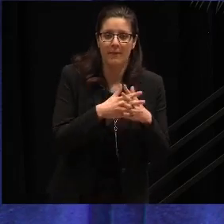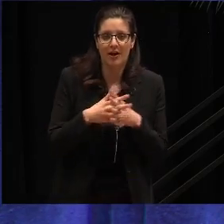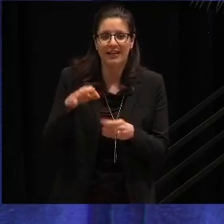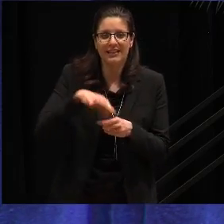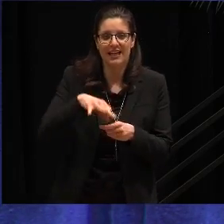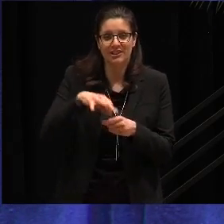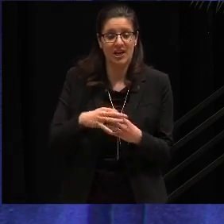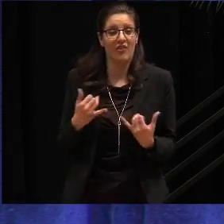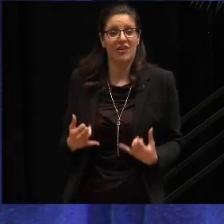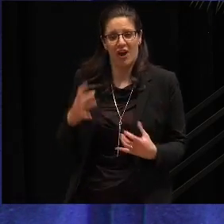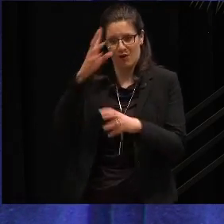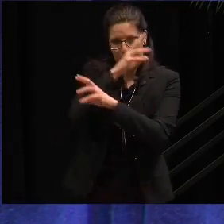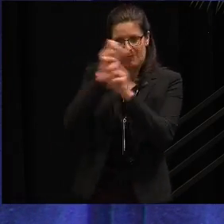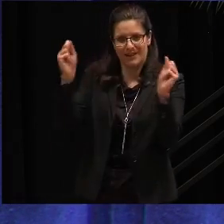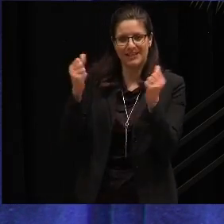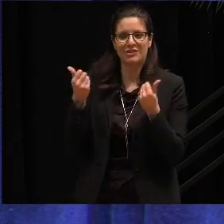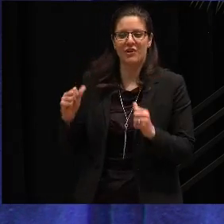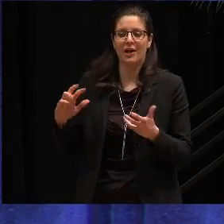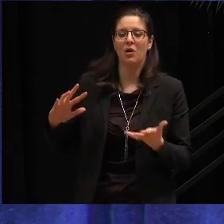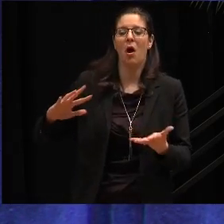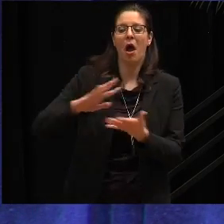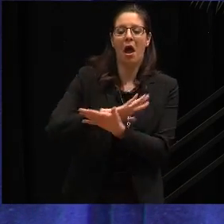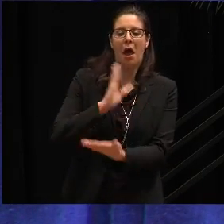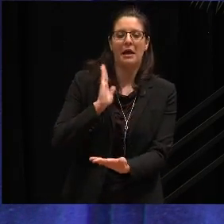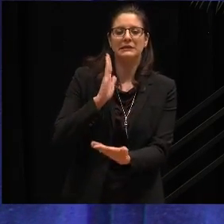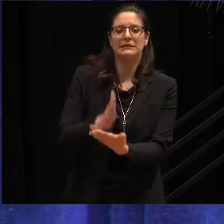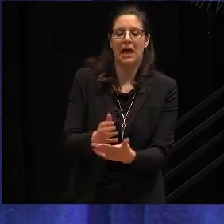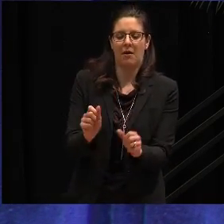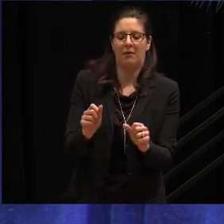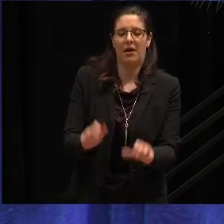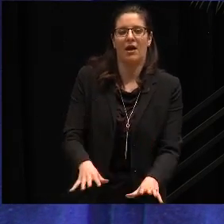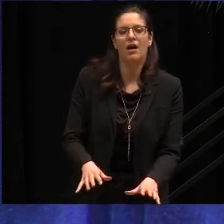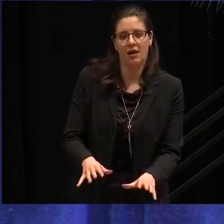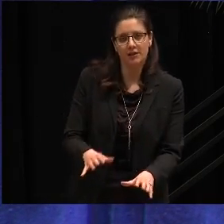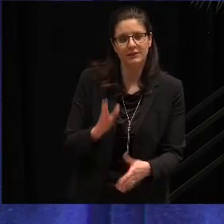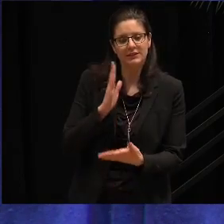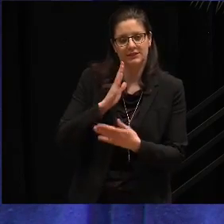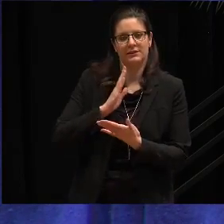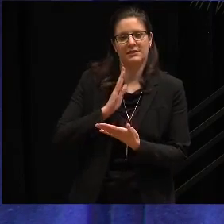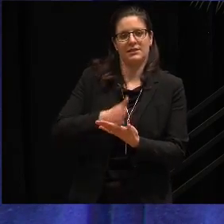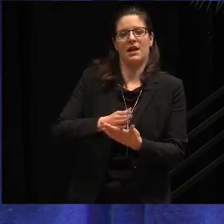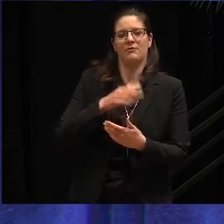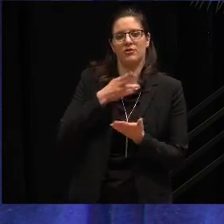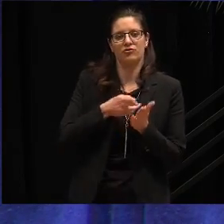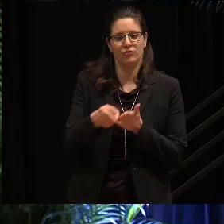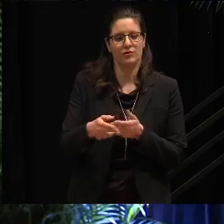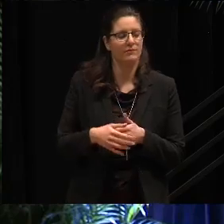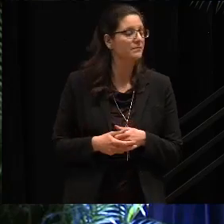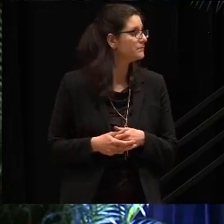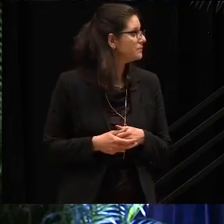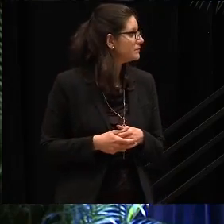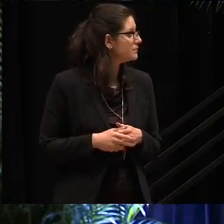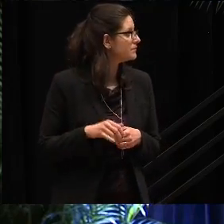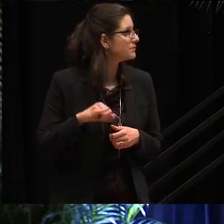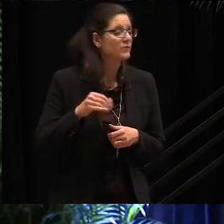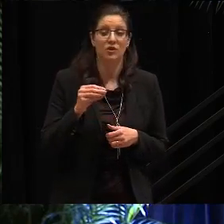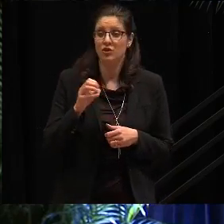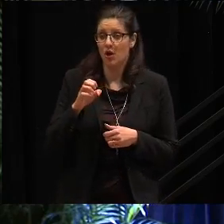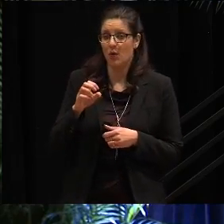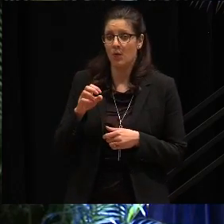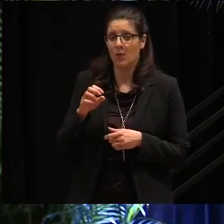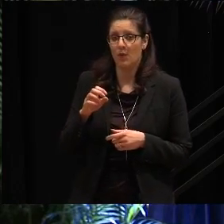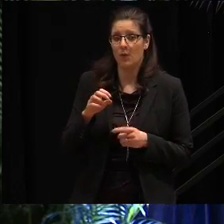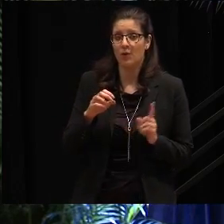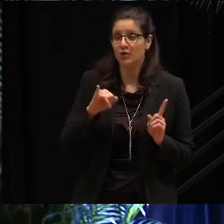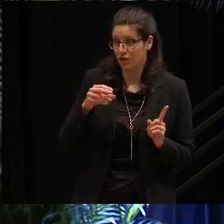president is trying to stop this investigation from going to find out the truth. So could I add in on that? The thing that really bothers me.